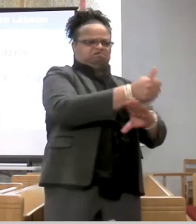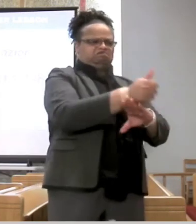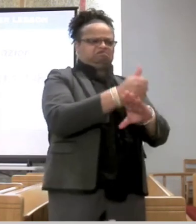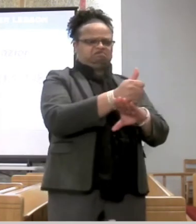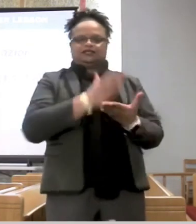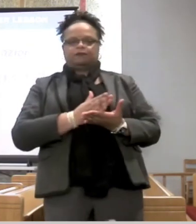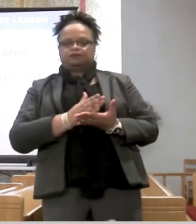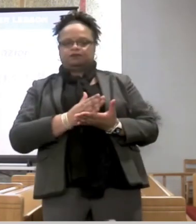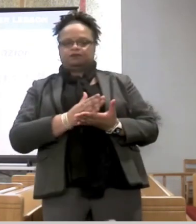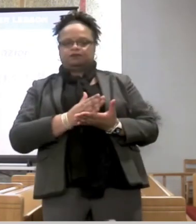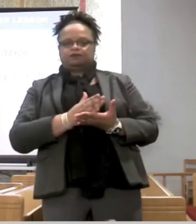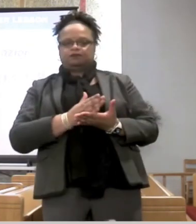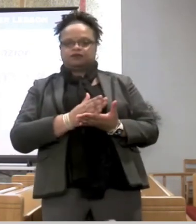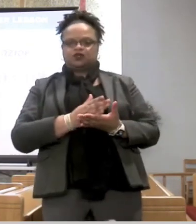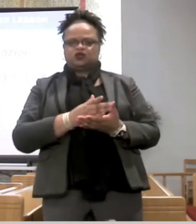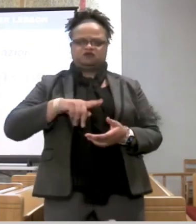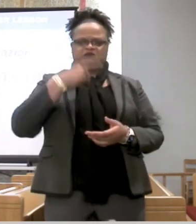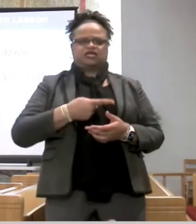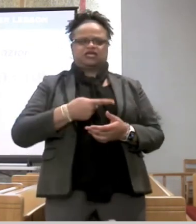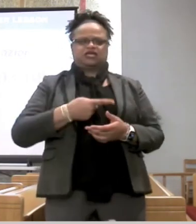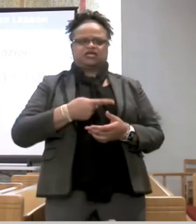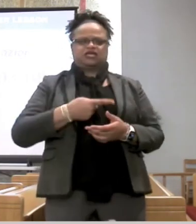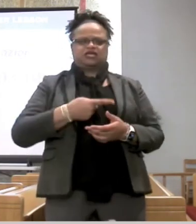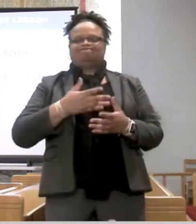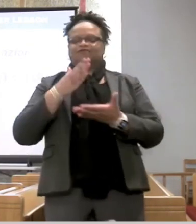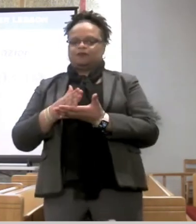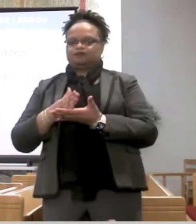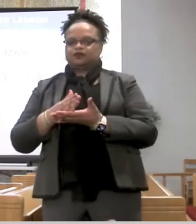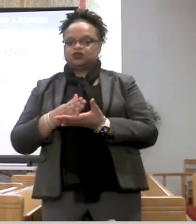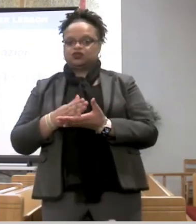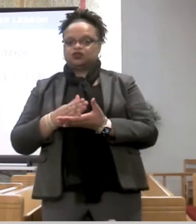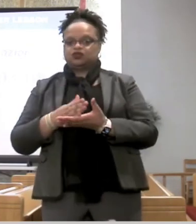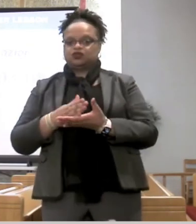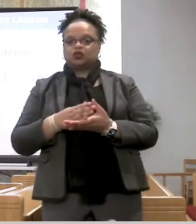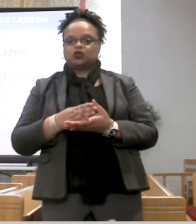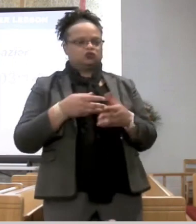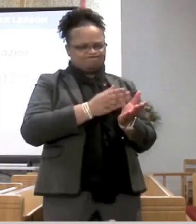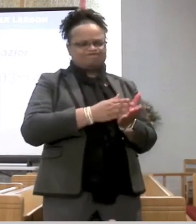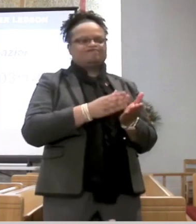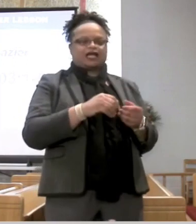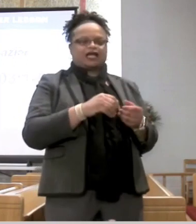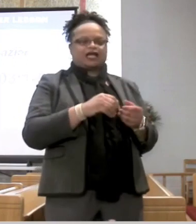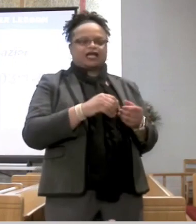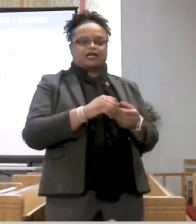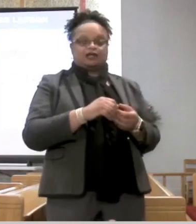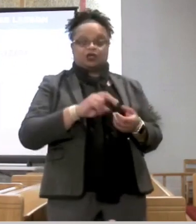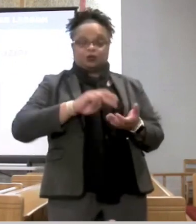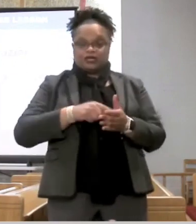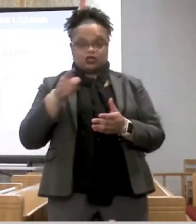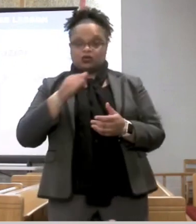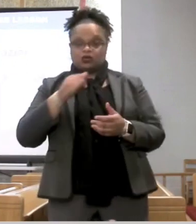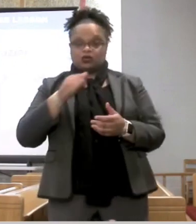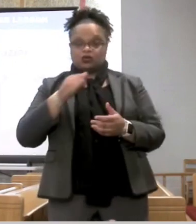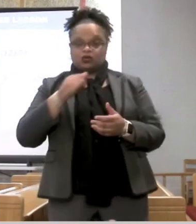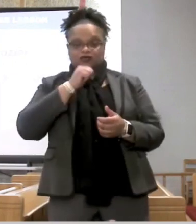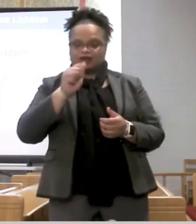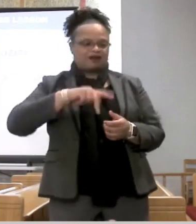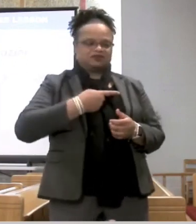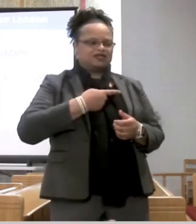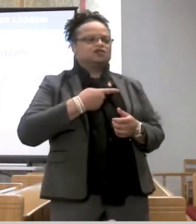resentment against someone or grant pardon for something. Forgiveness is the act of forgiving, being